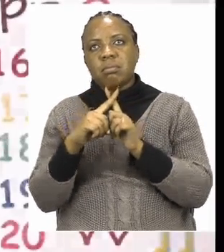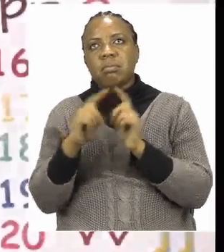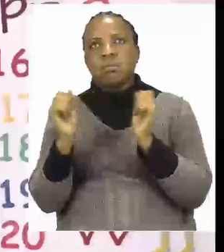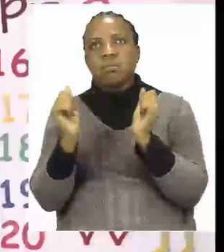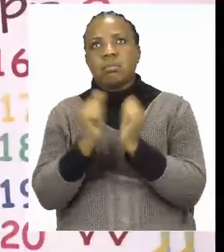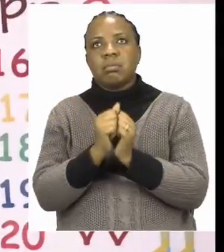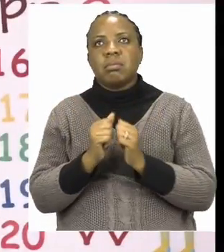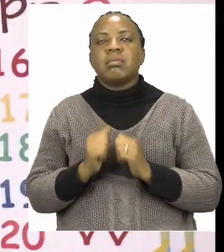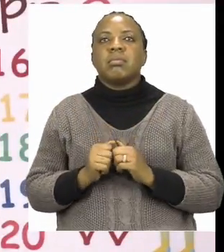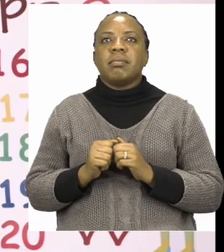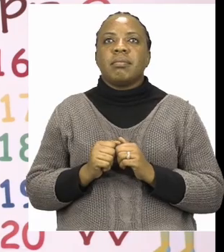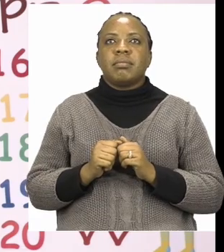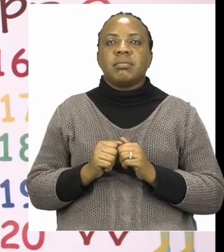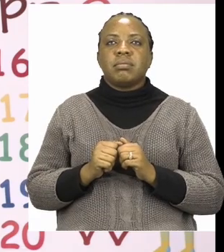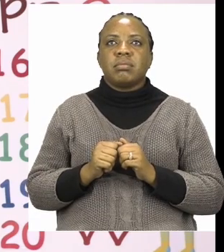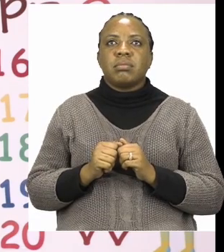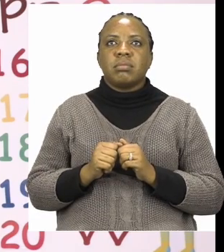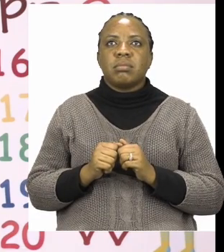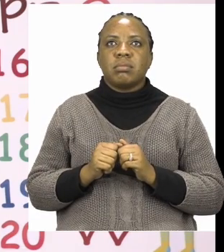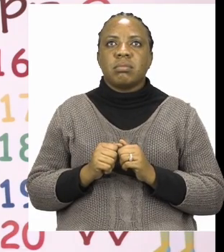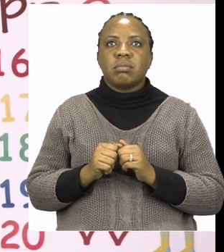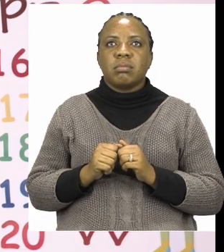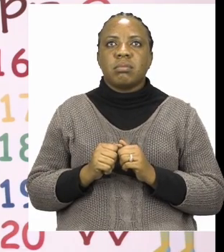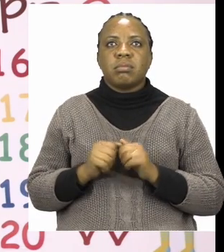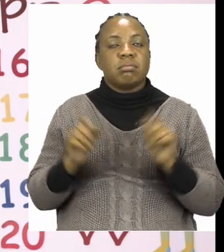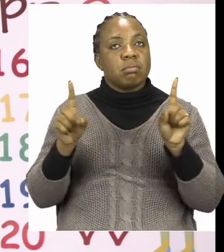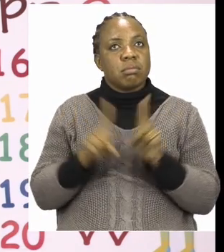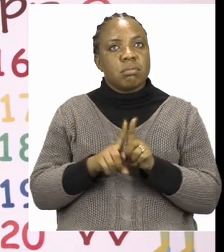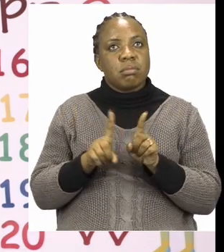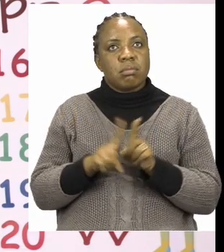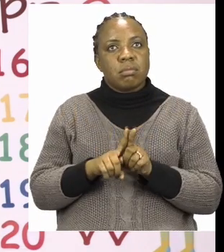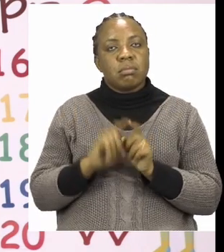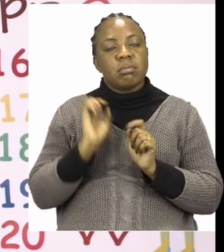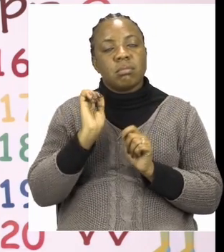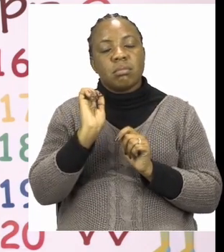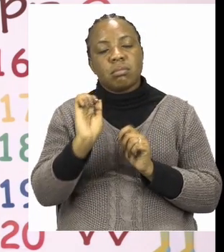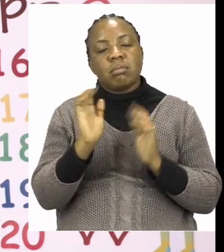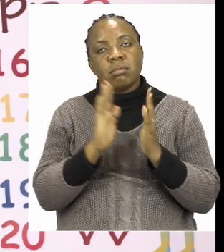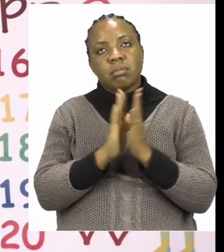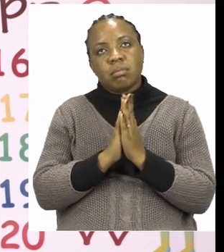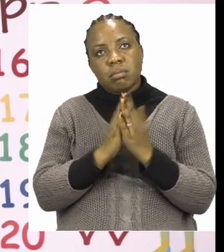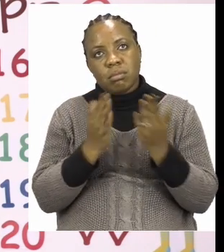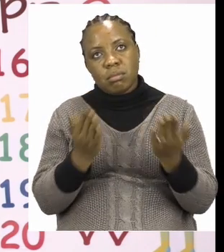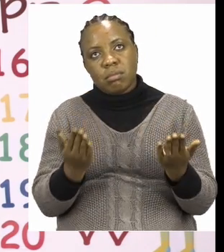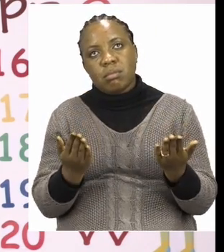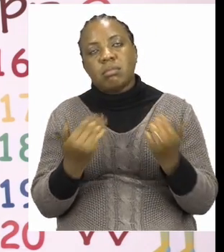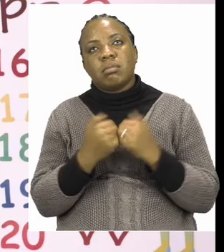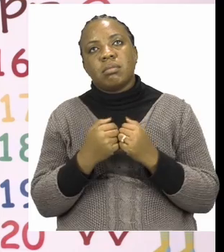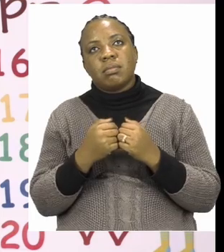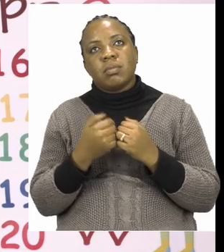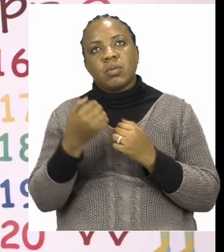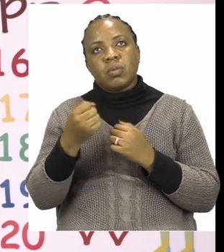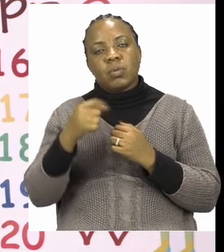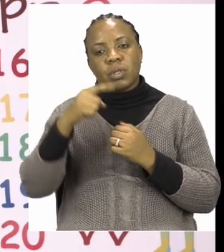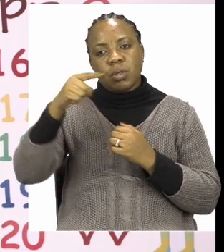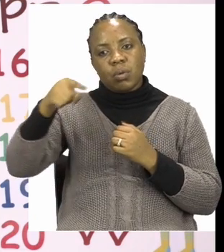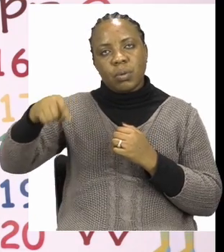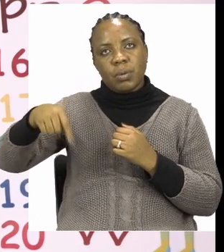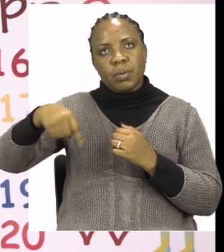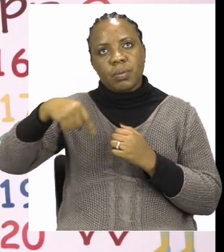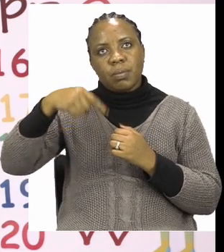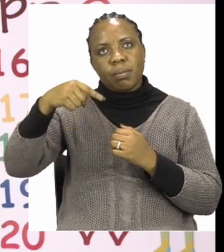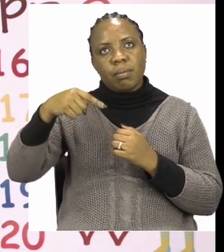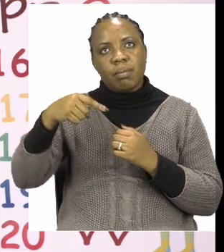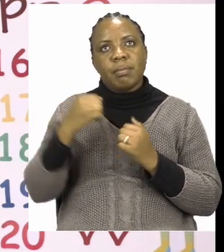board. Now, just like in your booklet, I have a wheel as well, and it starts at 1 and